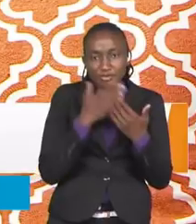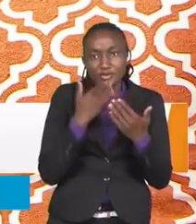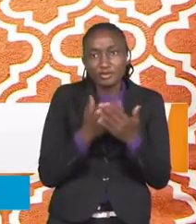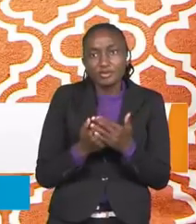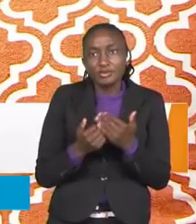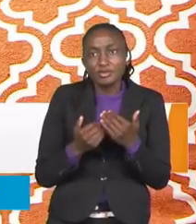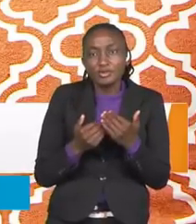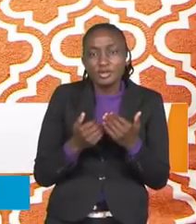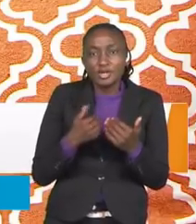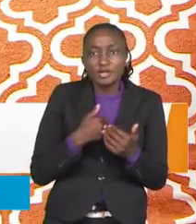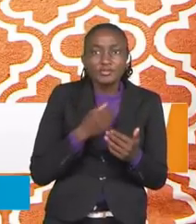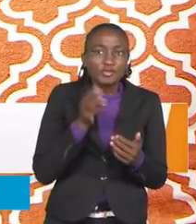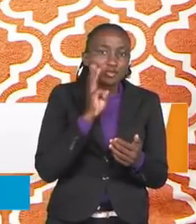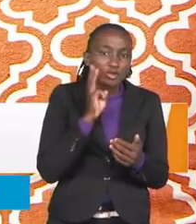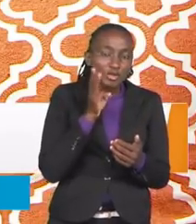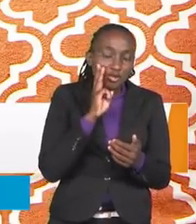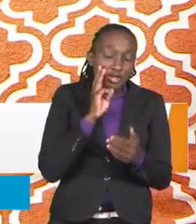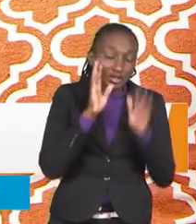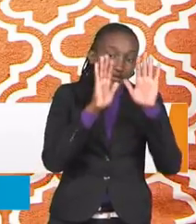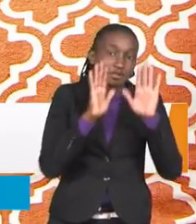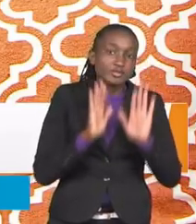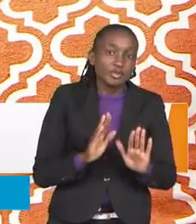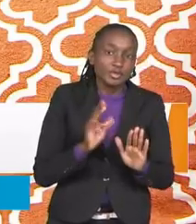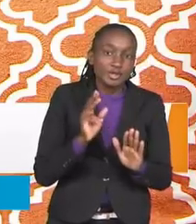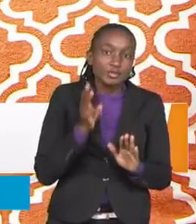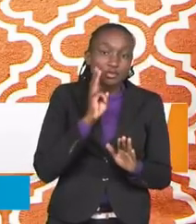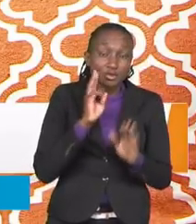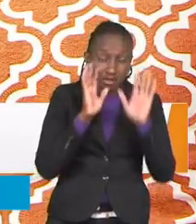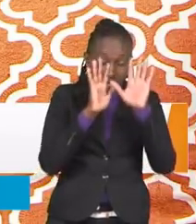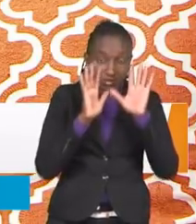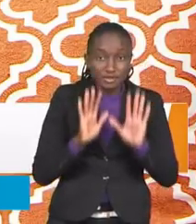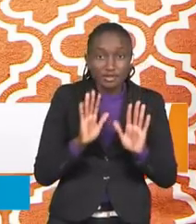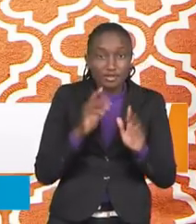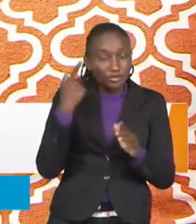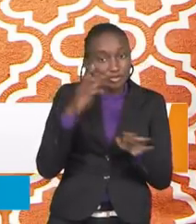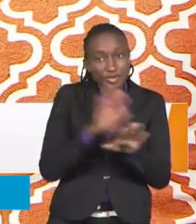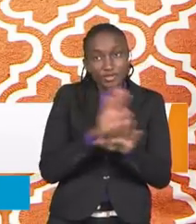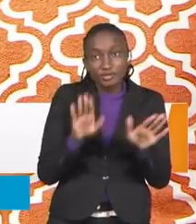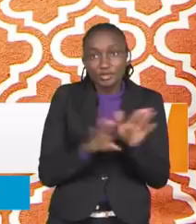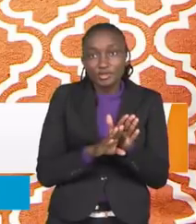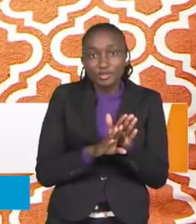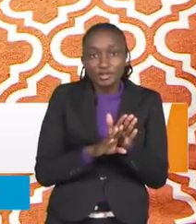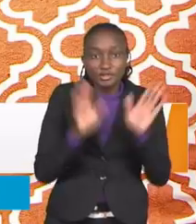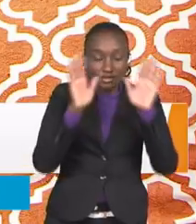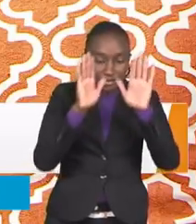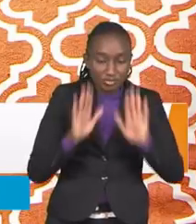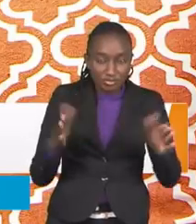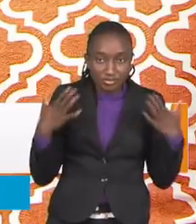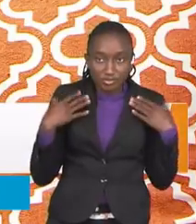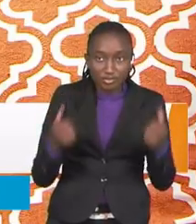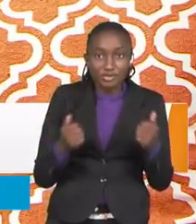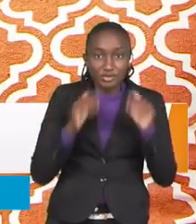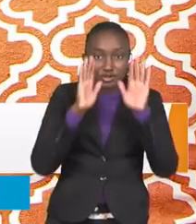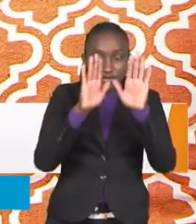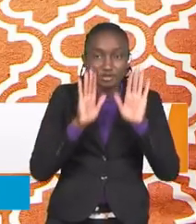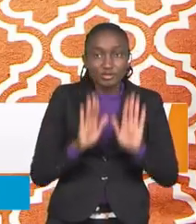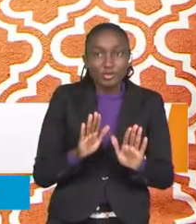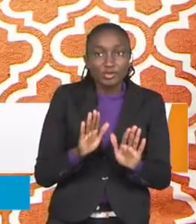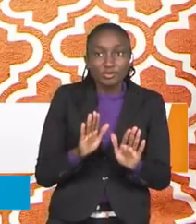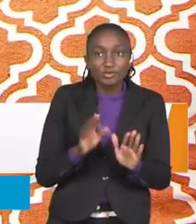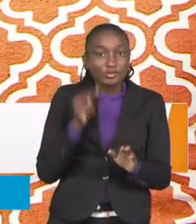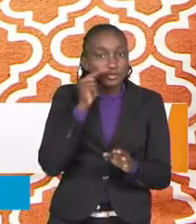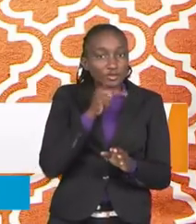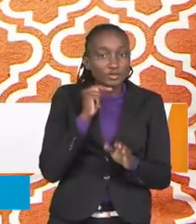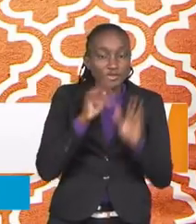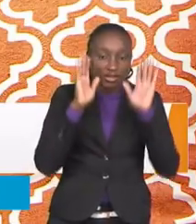You know, having water, water is a basic. Yeah. It's such a basic for everything, you know? Yeah. It's a basic for health, it's a basic for nutrition, it's a